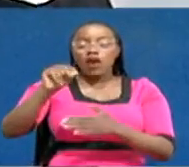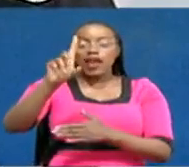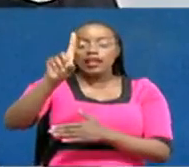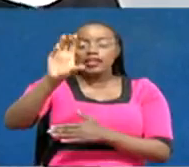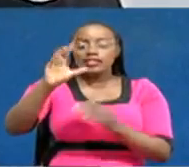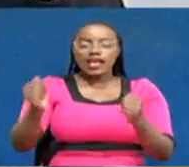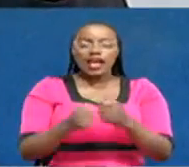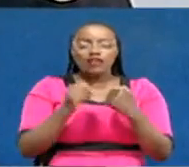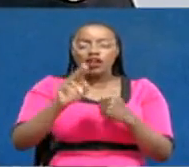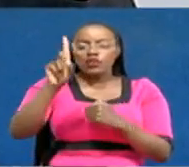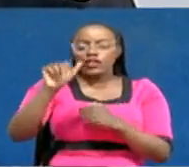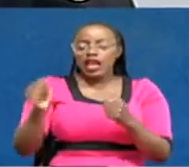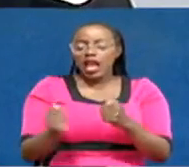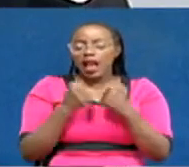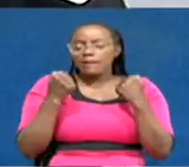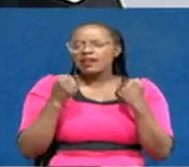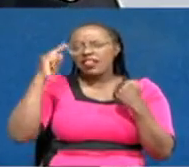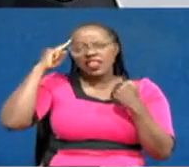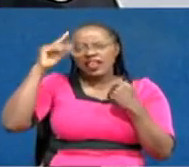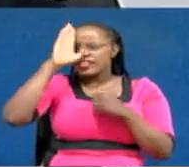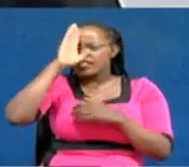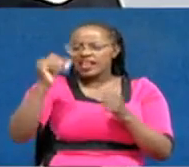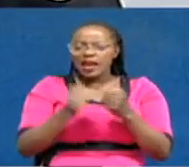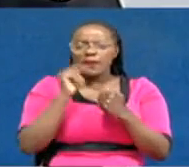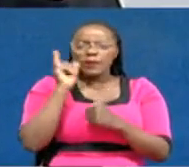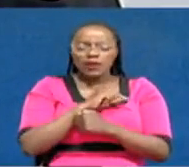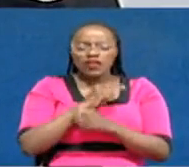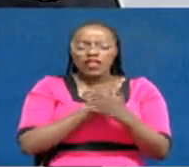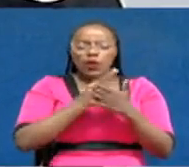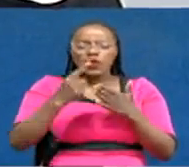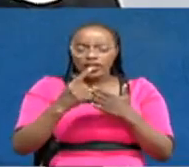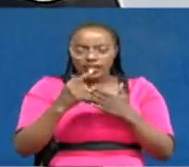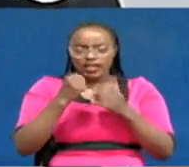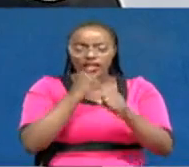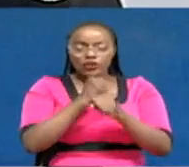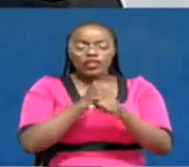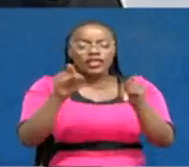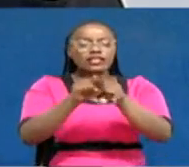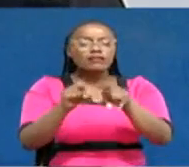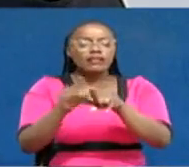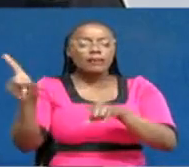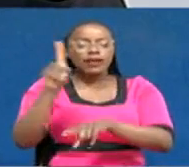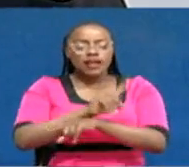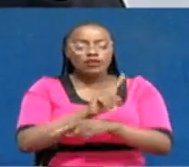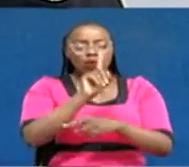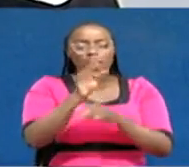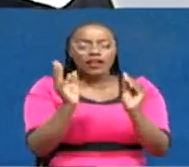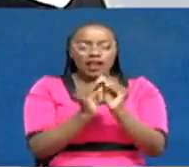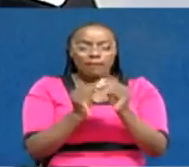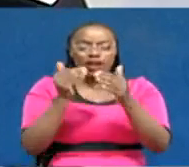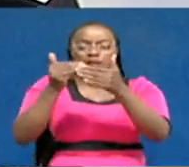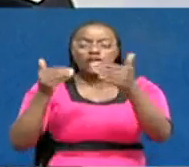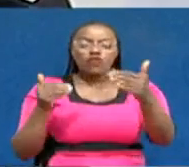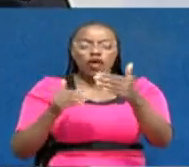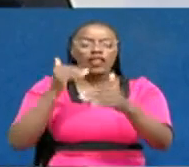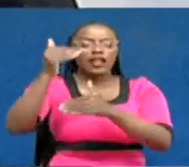NDC. UDA, that happened, I think, on Sunday or over the weekend, did both on the same day, one meeting before